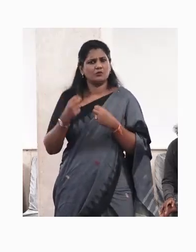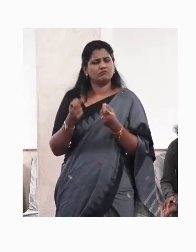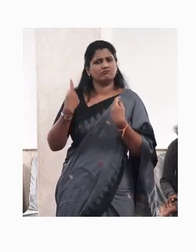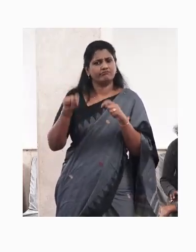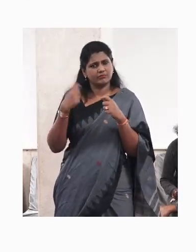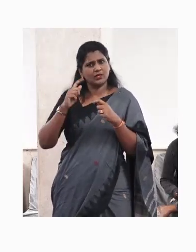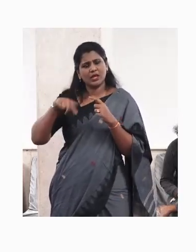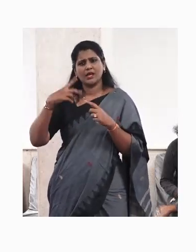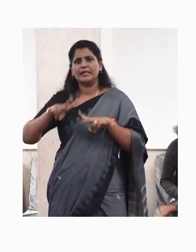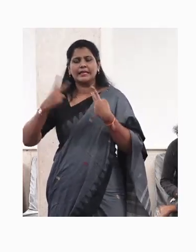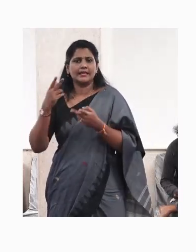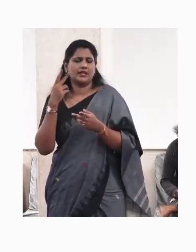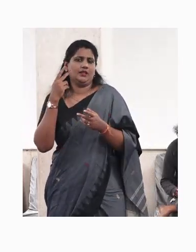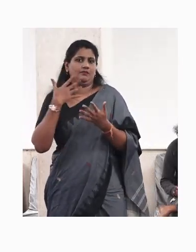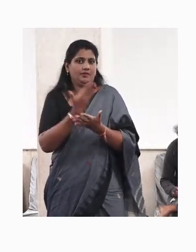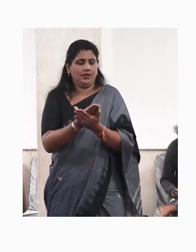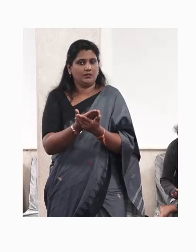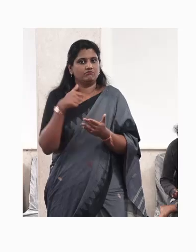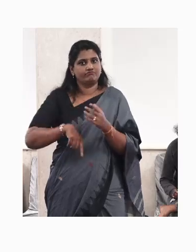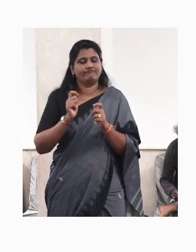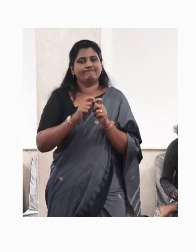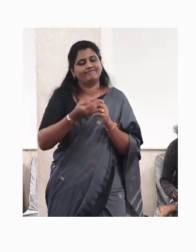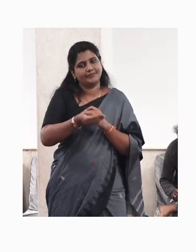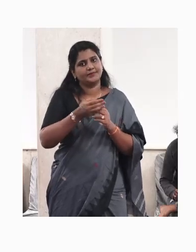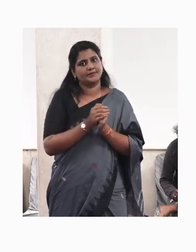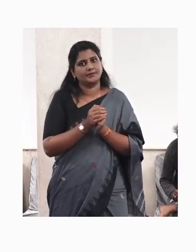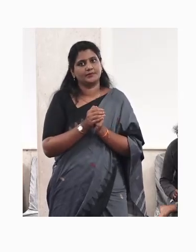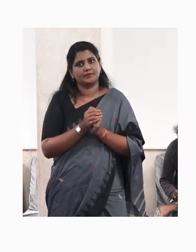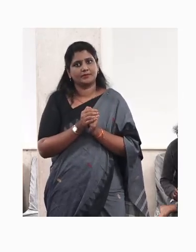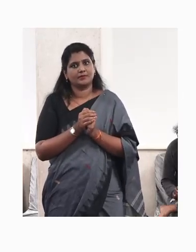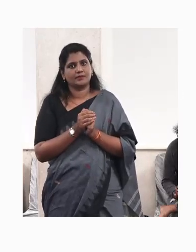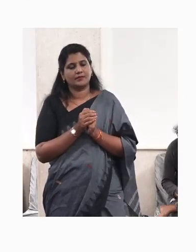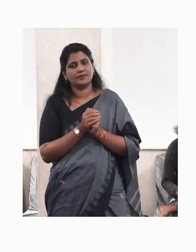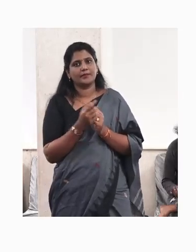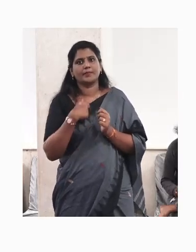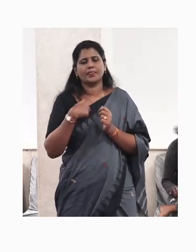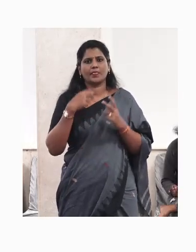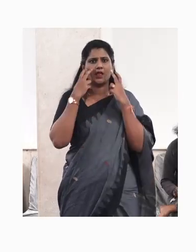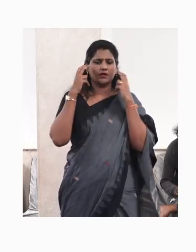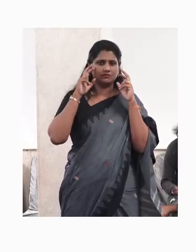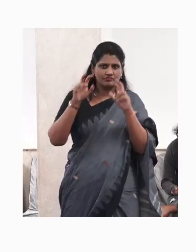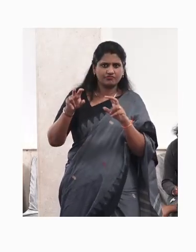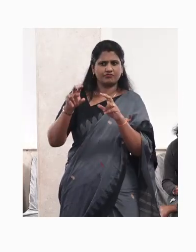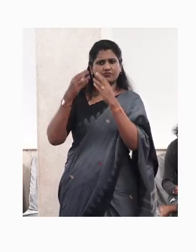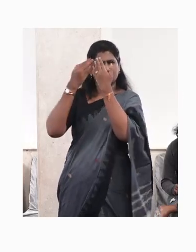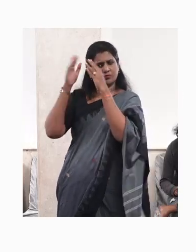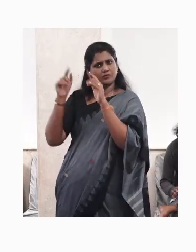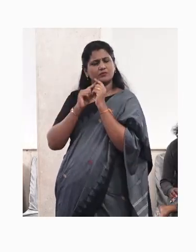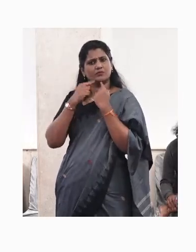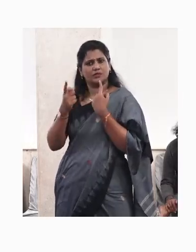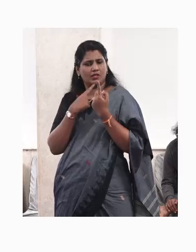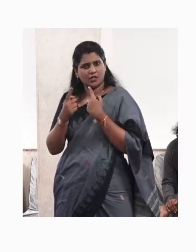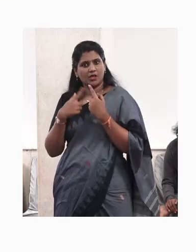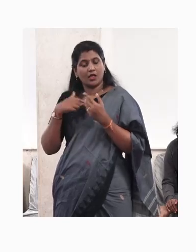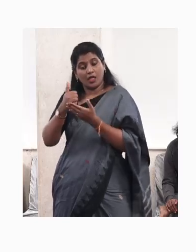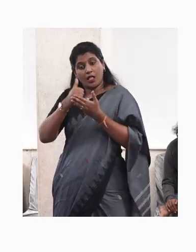another approach that could work. But also, I was looking for open dialogue to also just